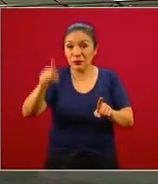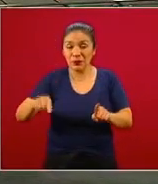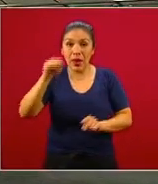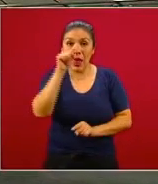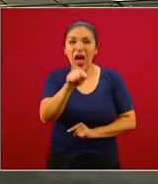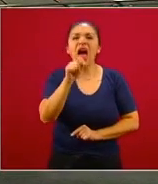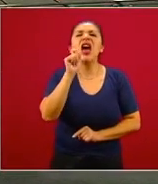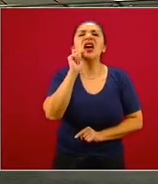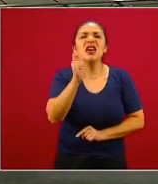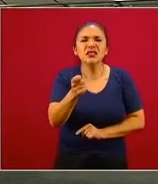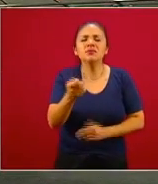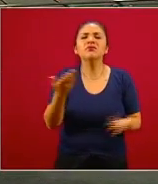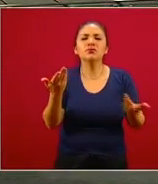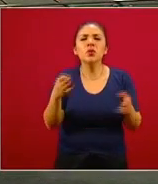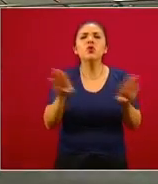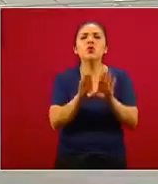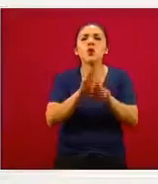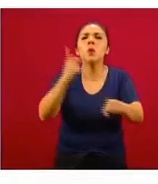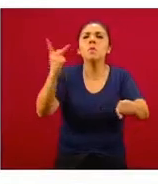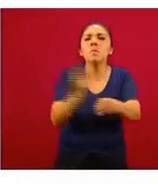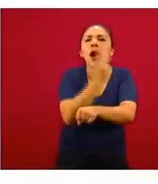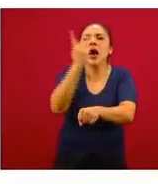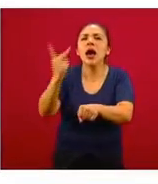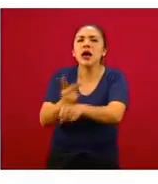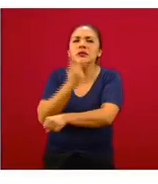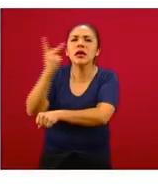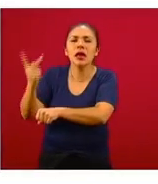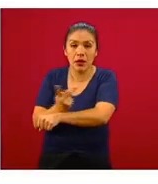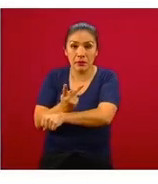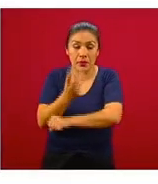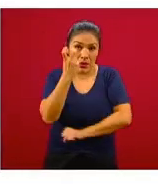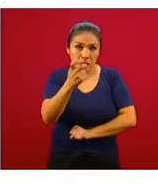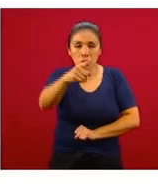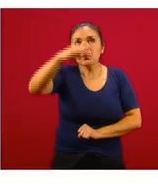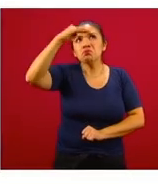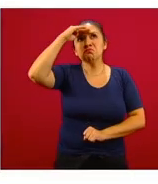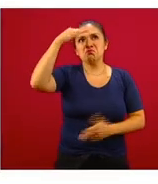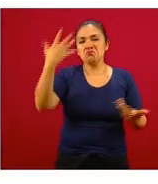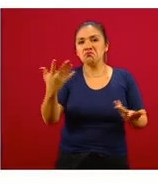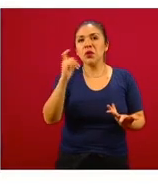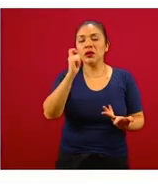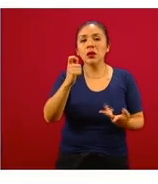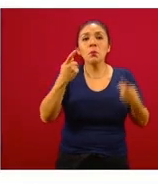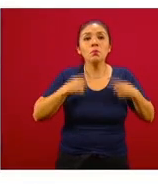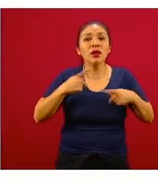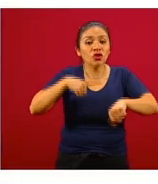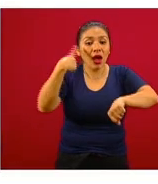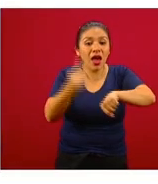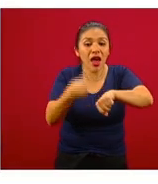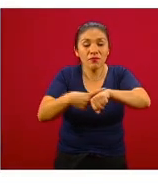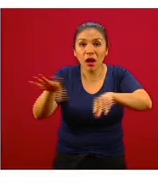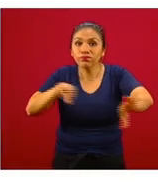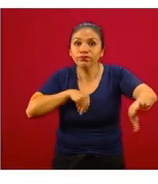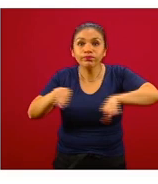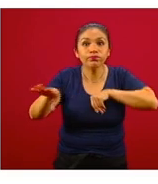specific actions are changing all the time as the pandemic moves forward. So here we